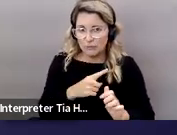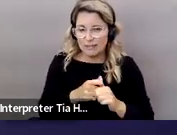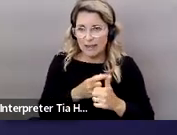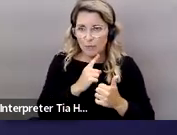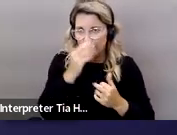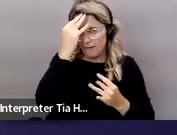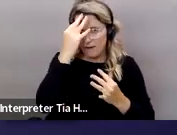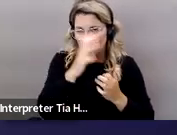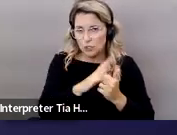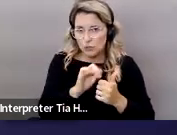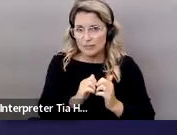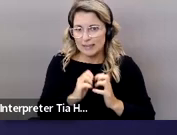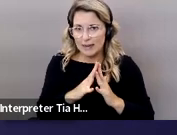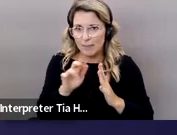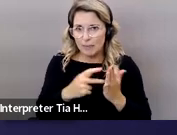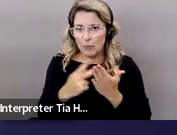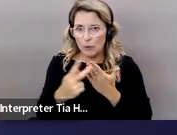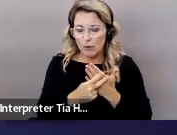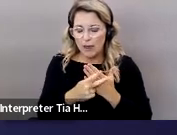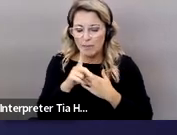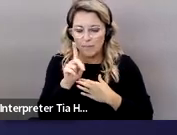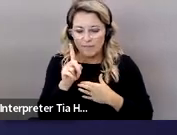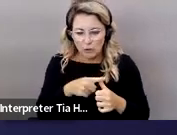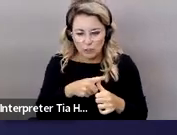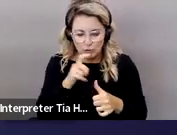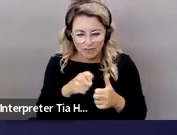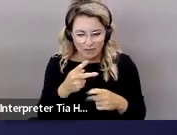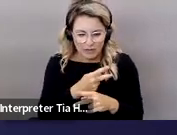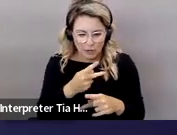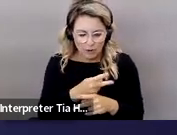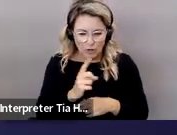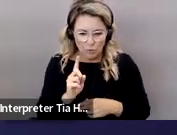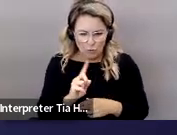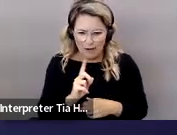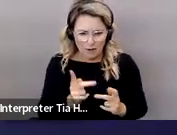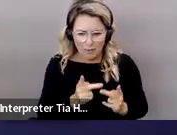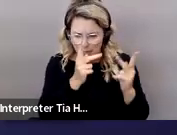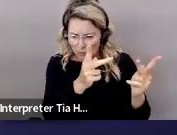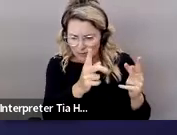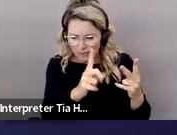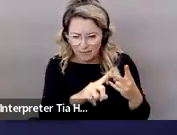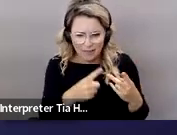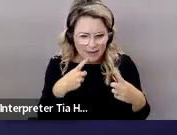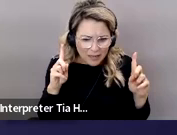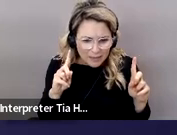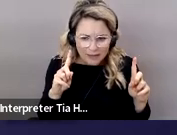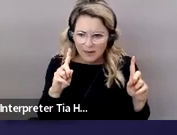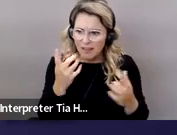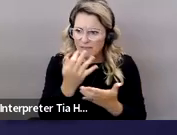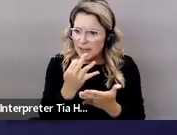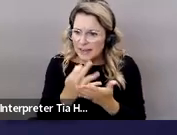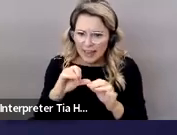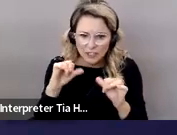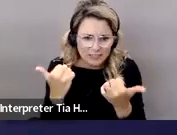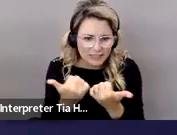program together is you first have to figure out where the proposals are and what the announcements are and funding agencies in